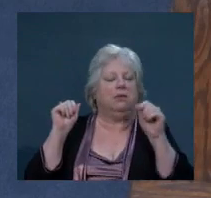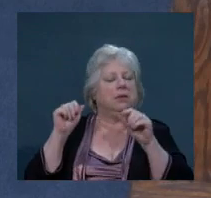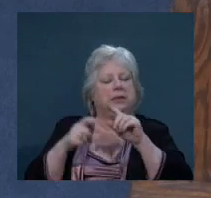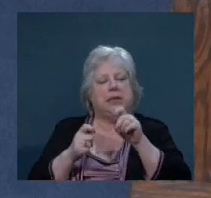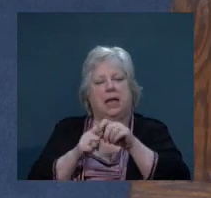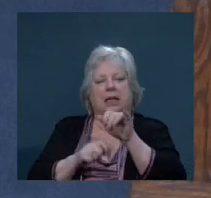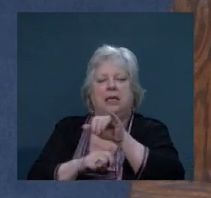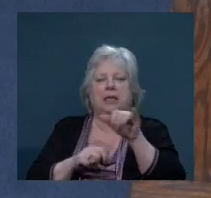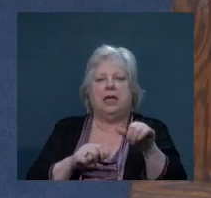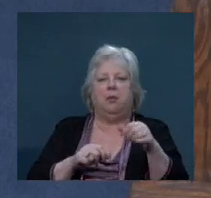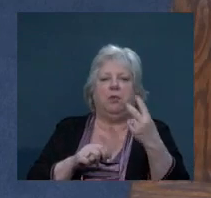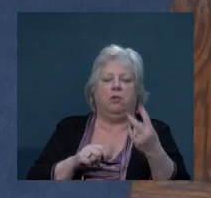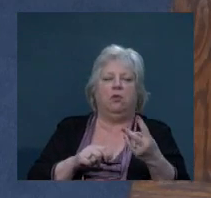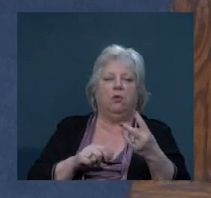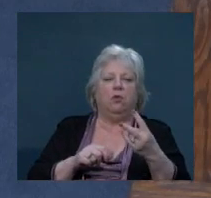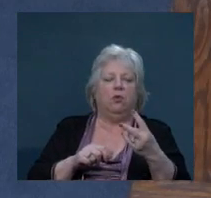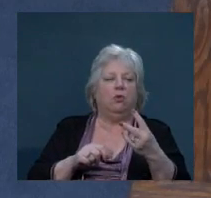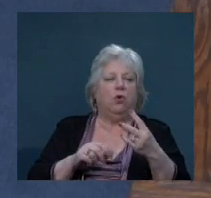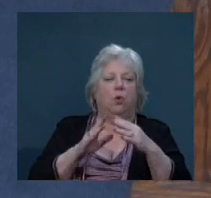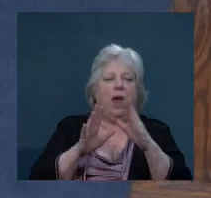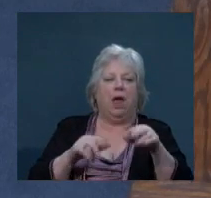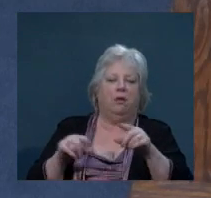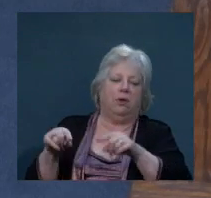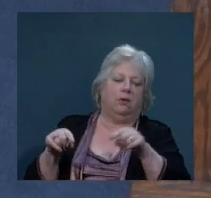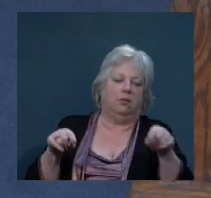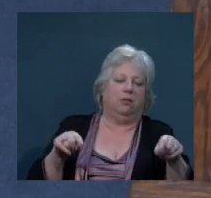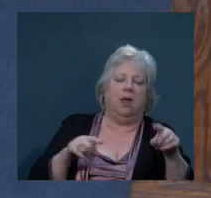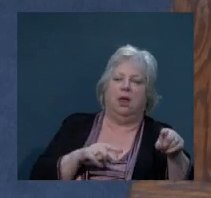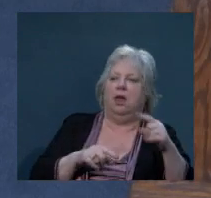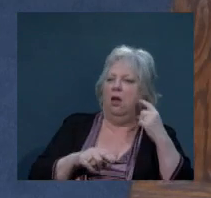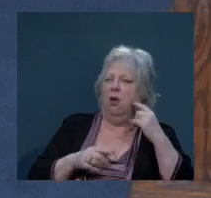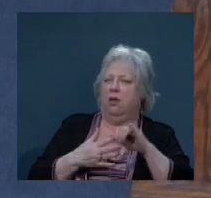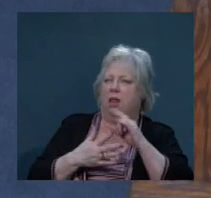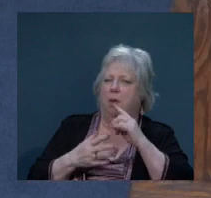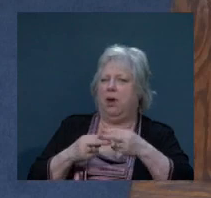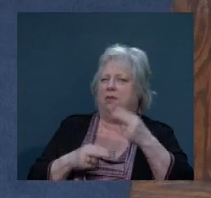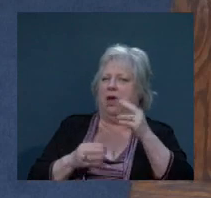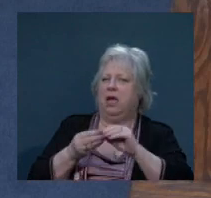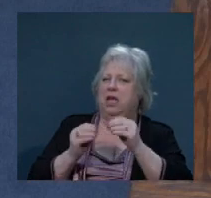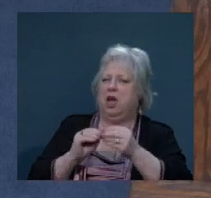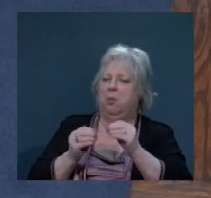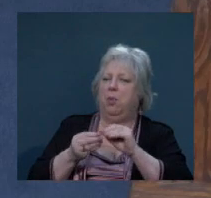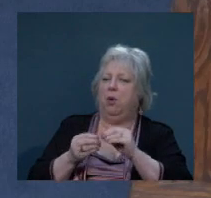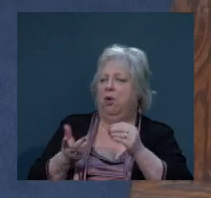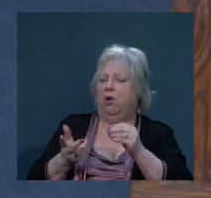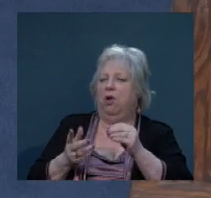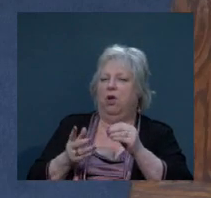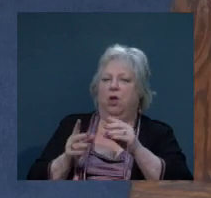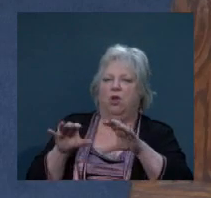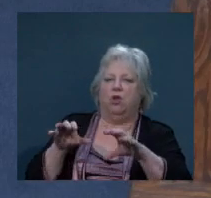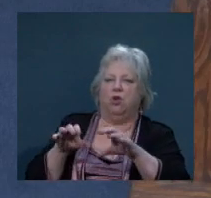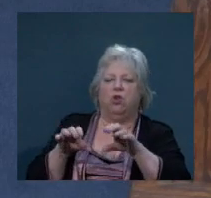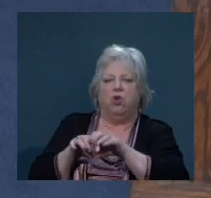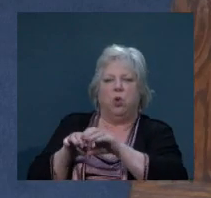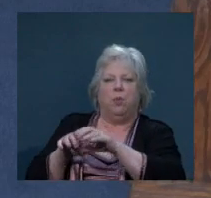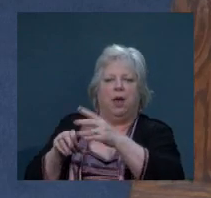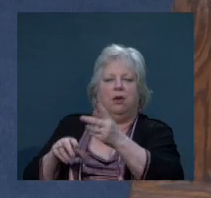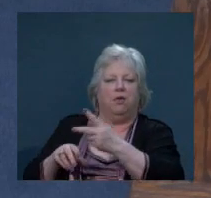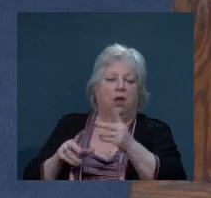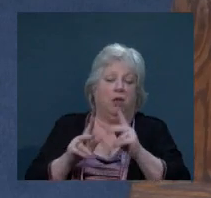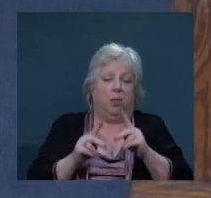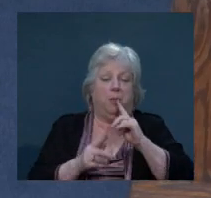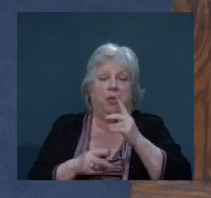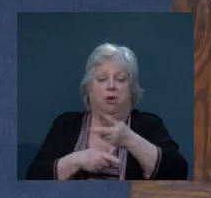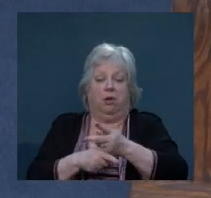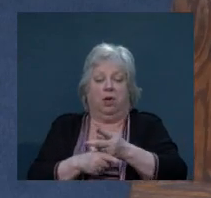across the street. They heard word that they're going to put these high volume duplexes over there. People are going to bail. The people that are keeping the neighborhood safe,